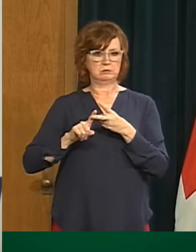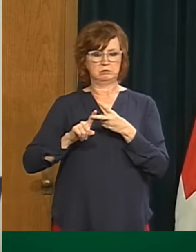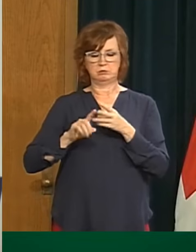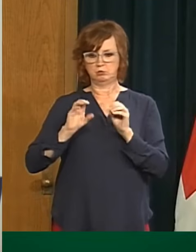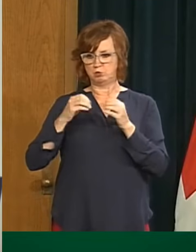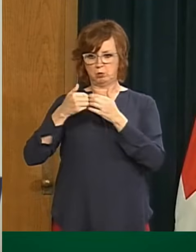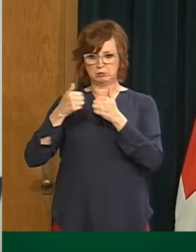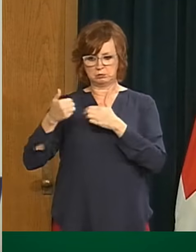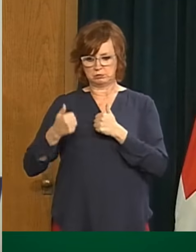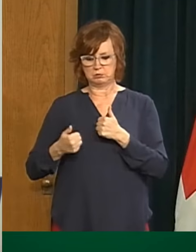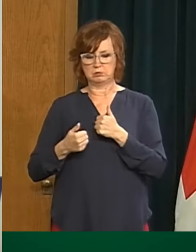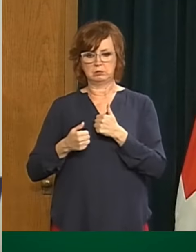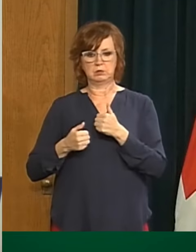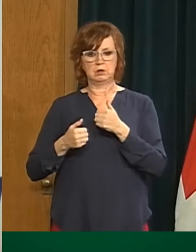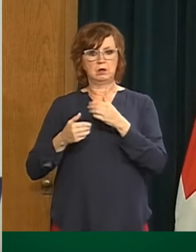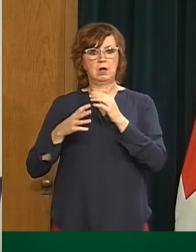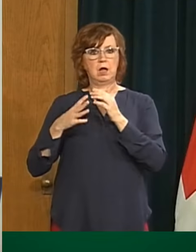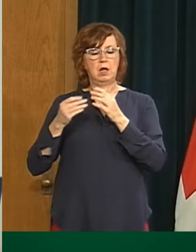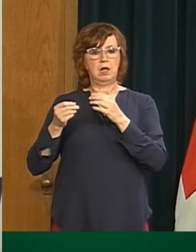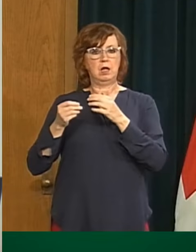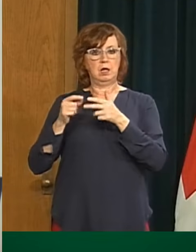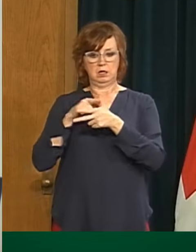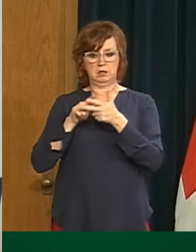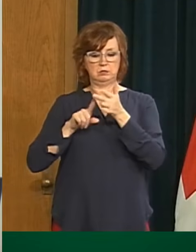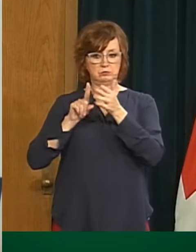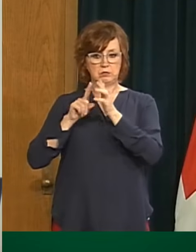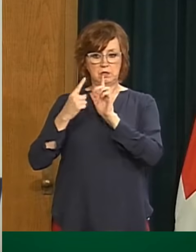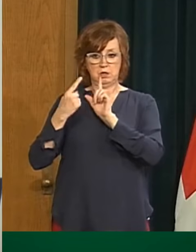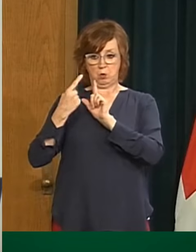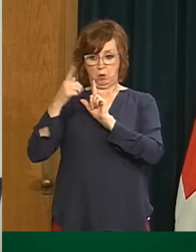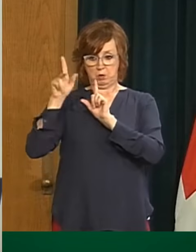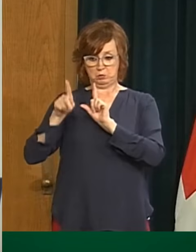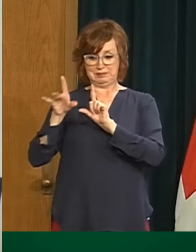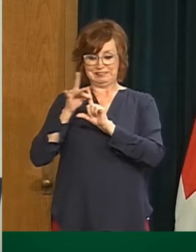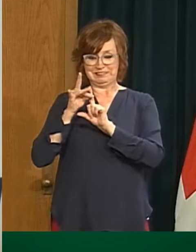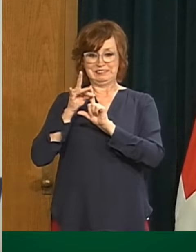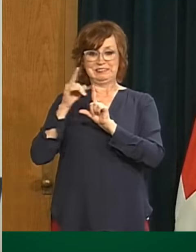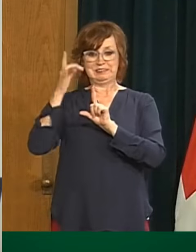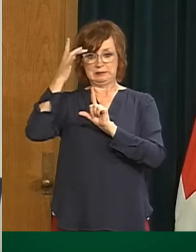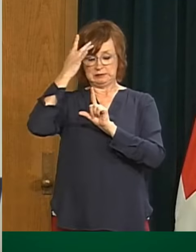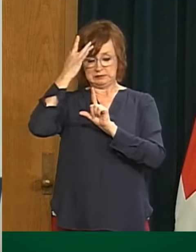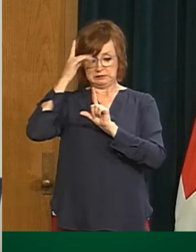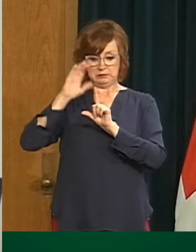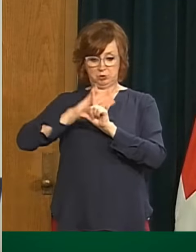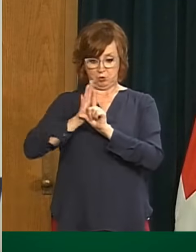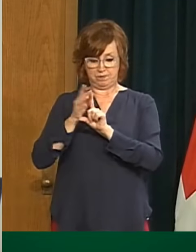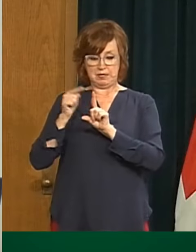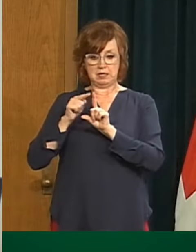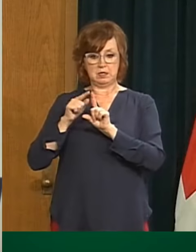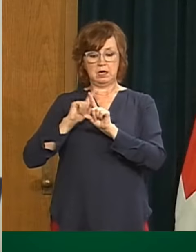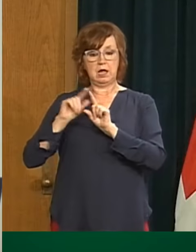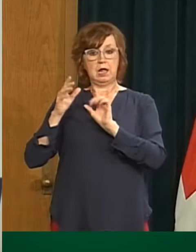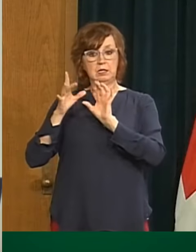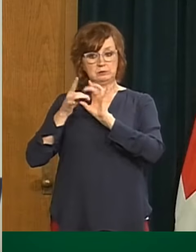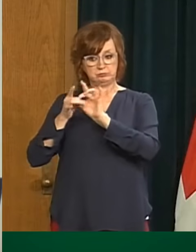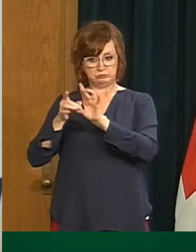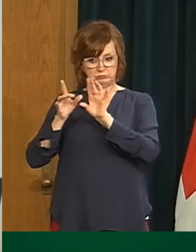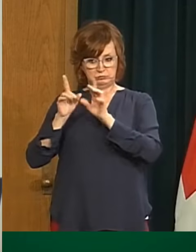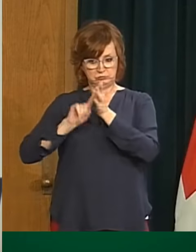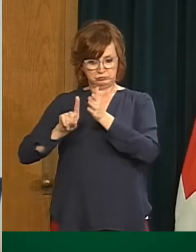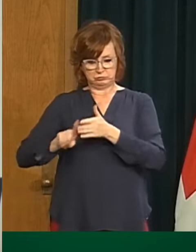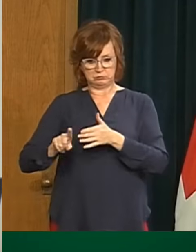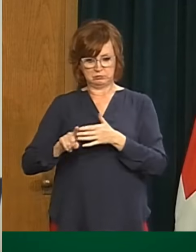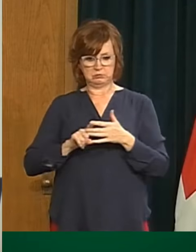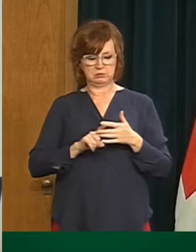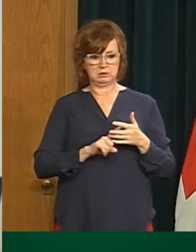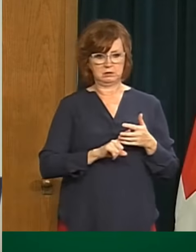important. We know that up to 40% of cases can be asymptomatic in 10%, or in 30% symptoms